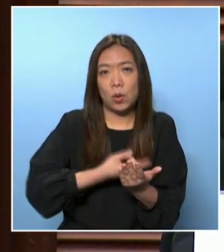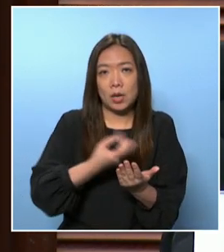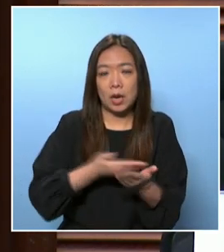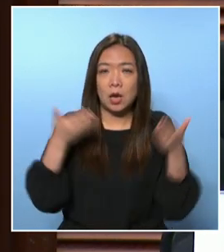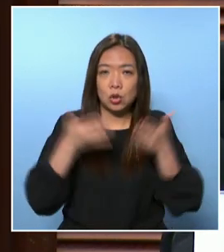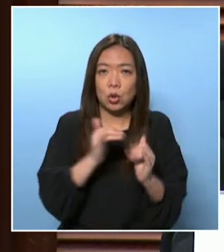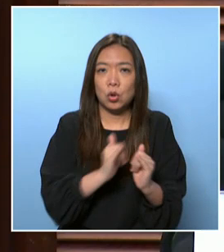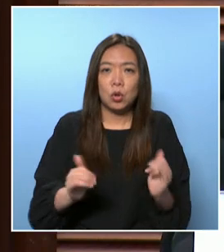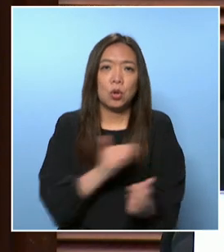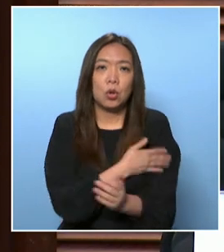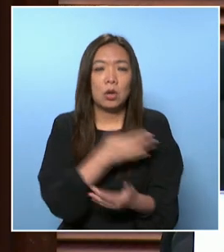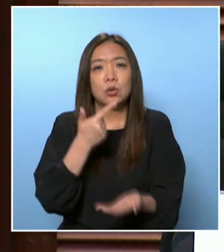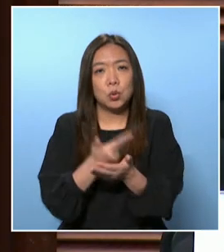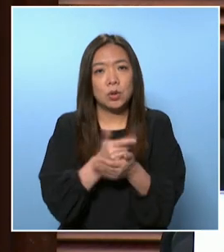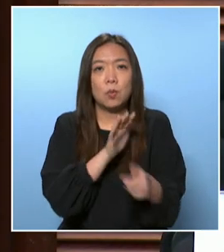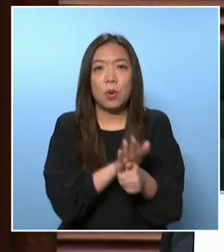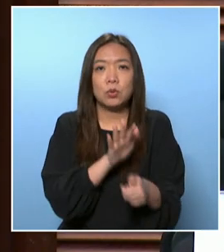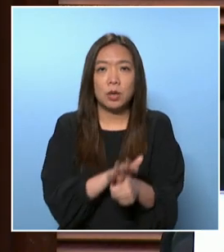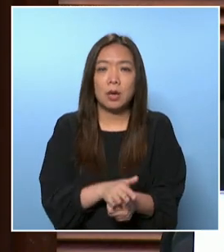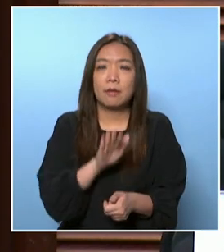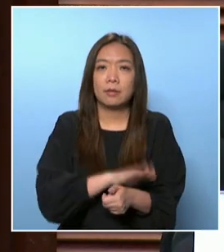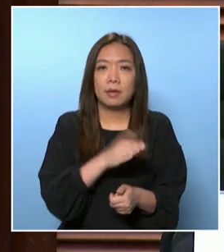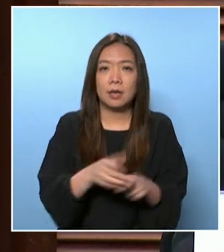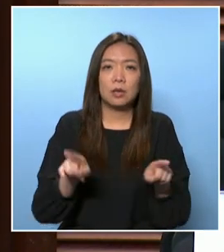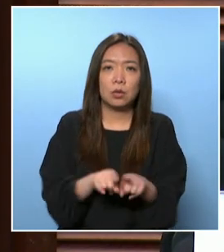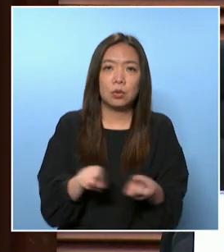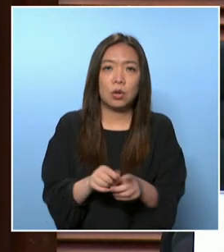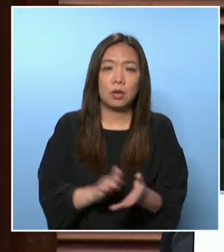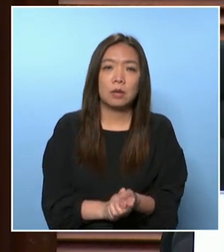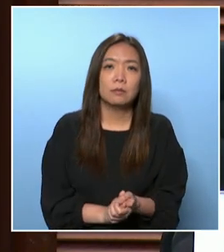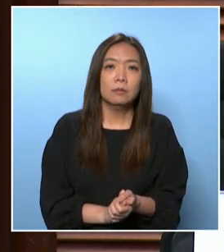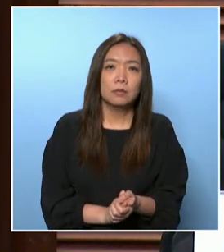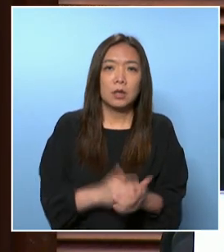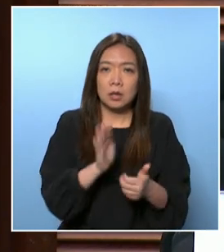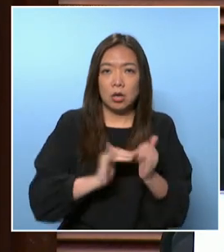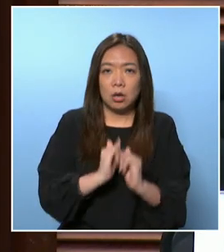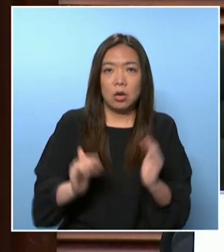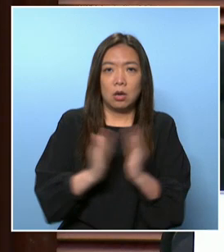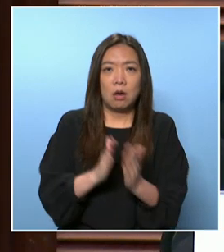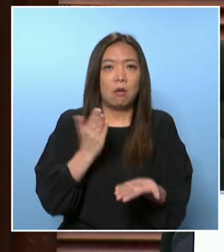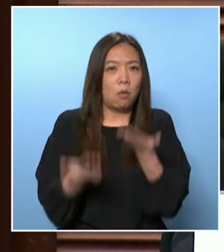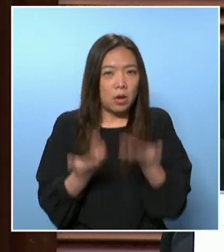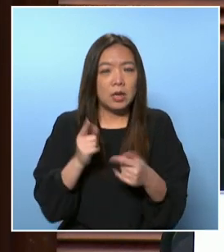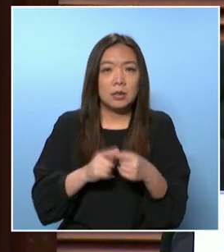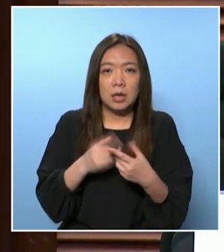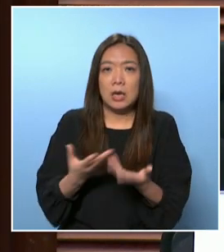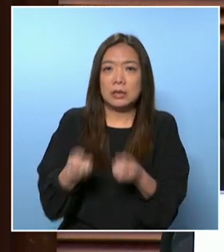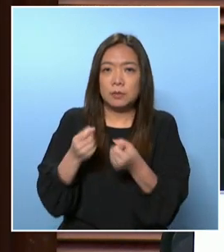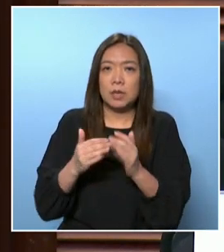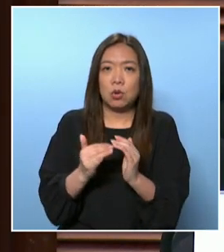The requirement is an important safeguard for the residents of these places, but this